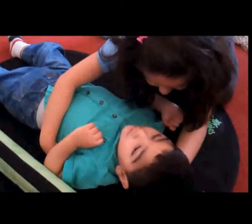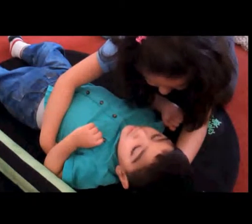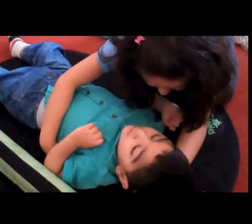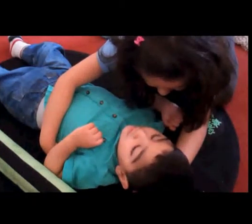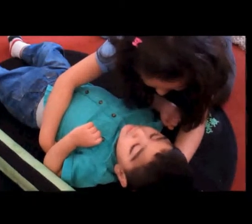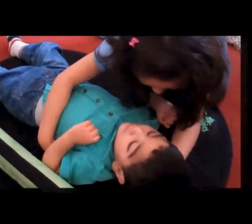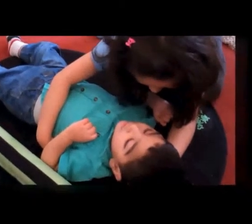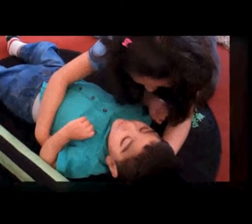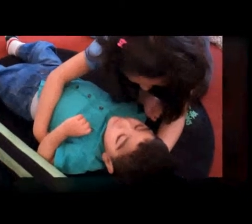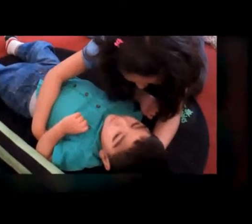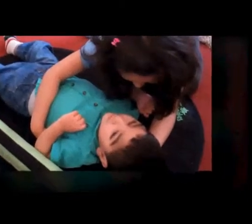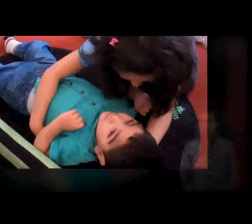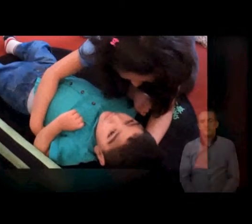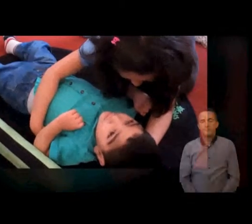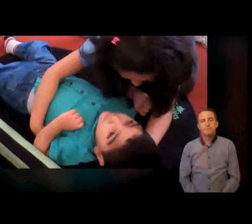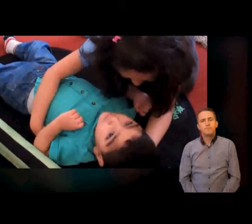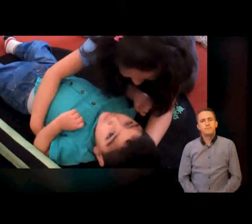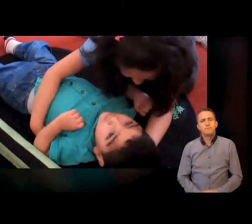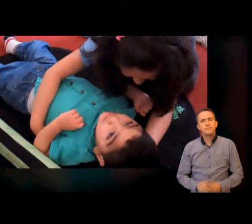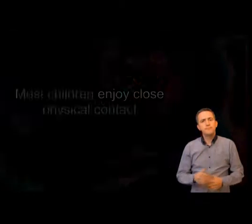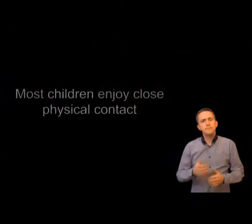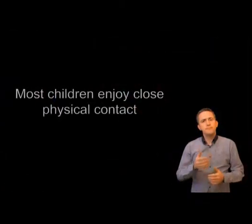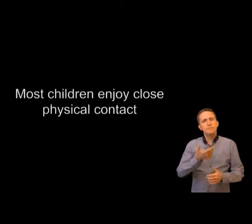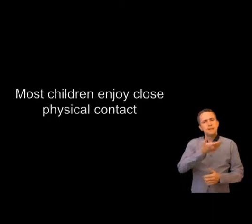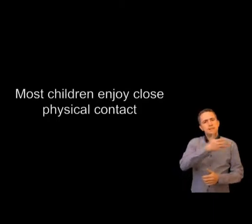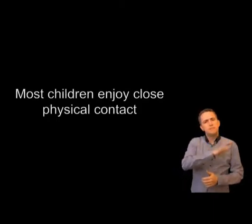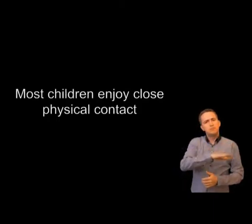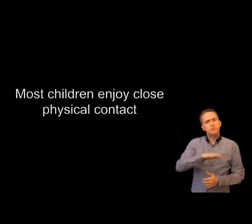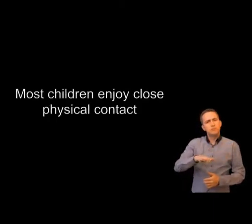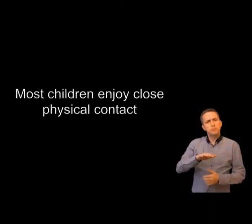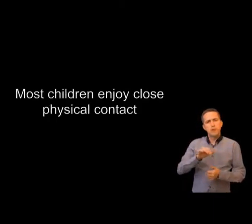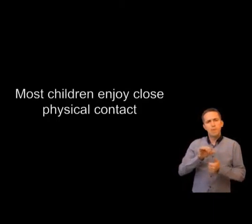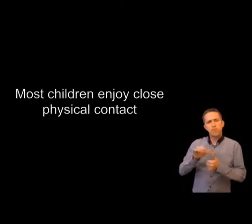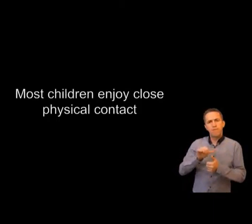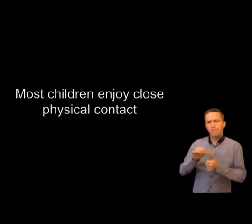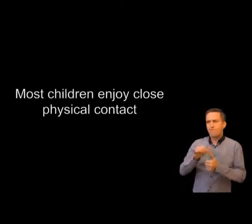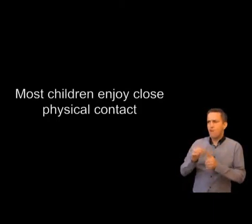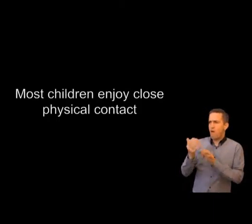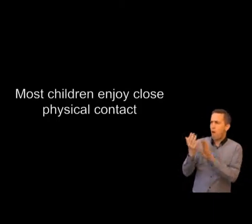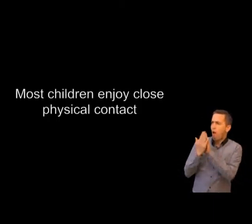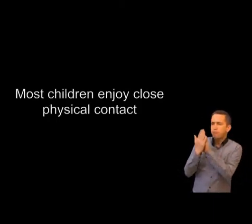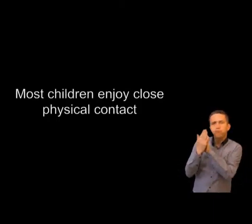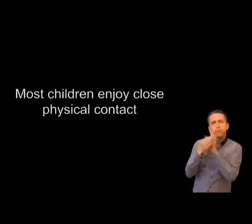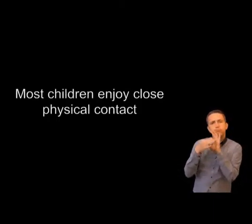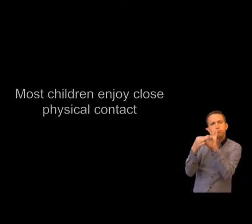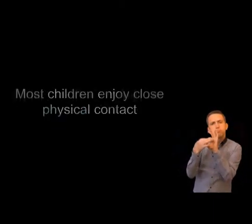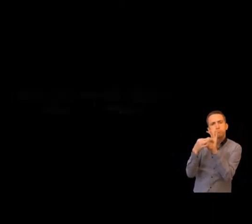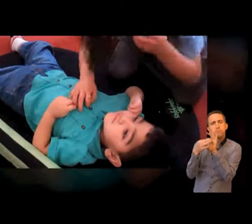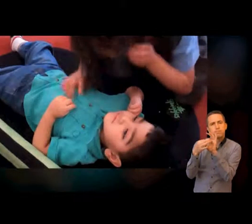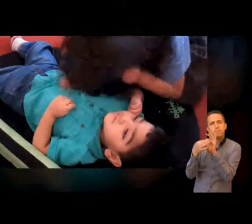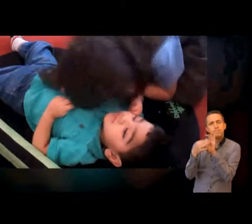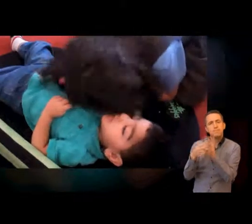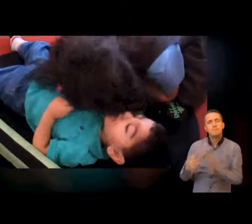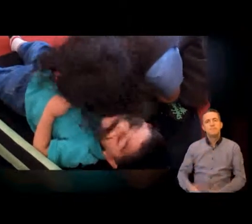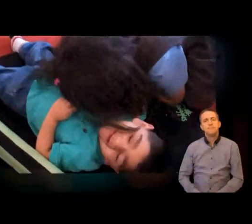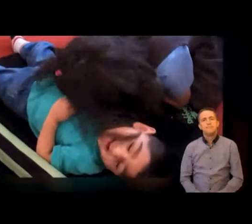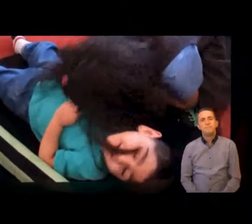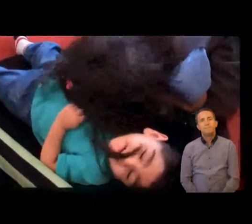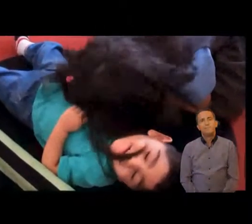The sister then puts her arms round him and sings to him. Hashim stills and listens.